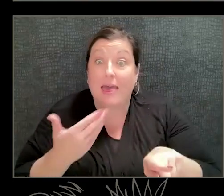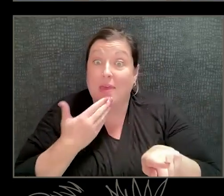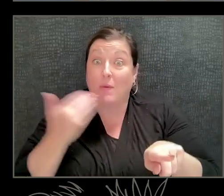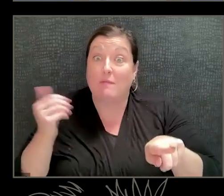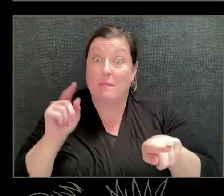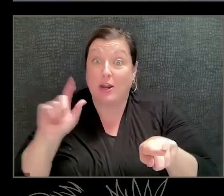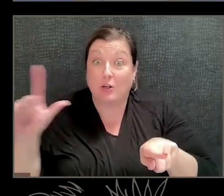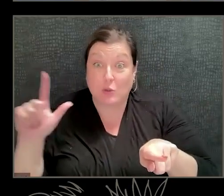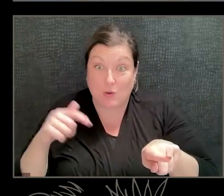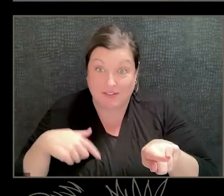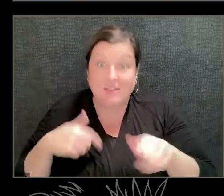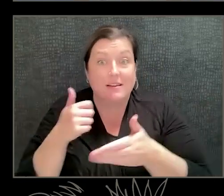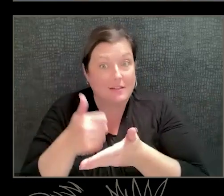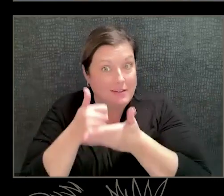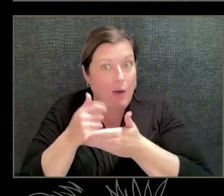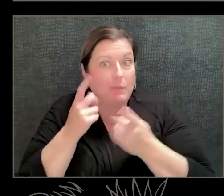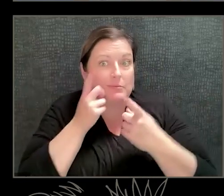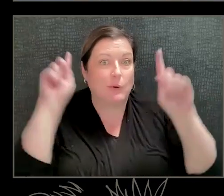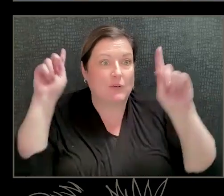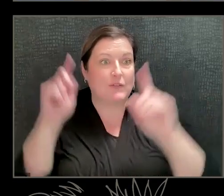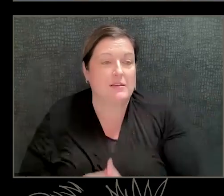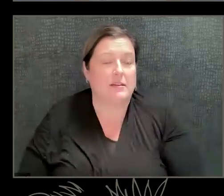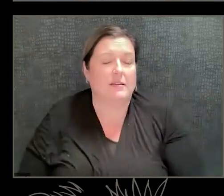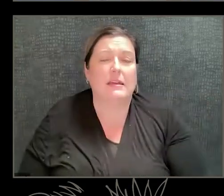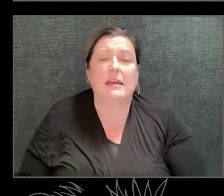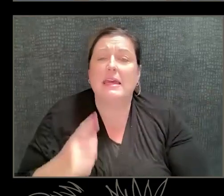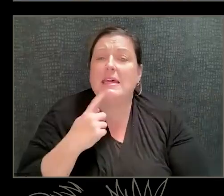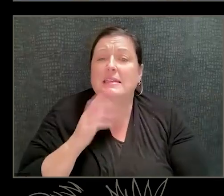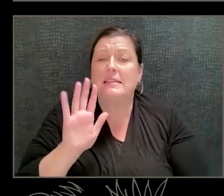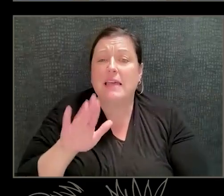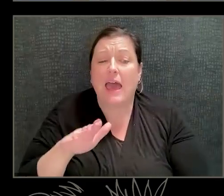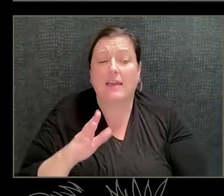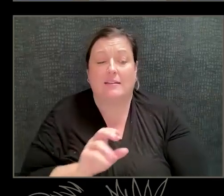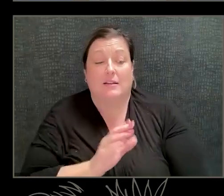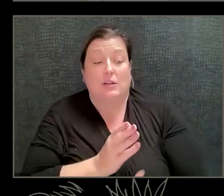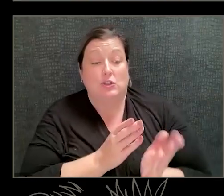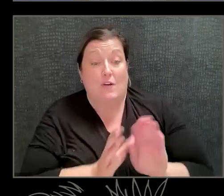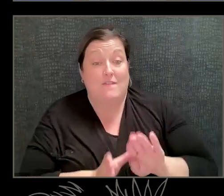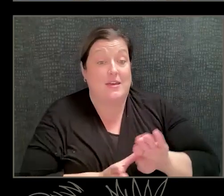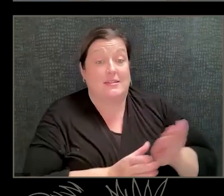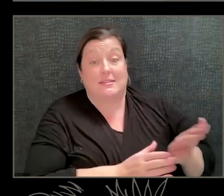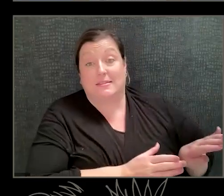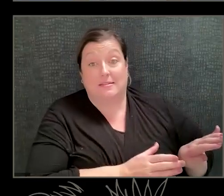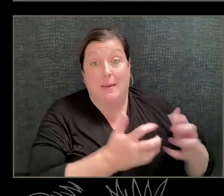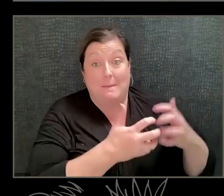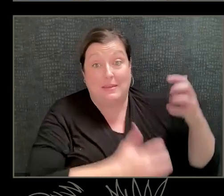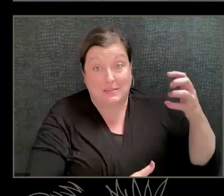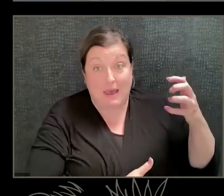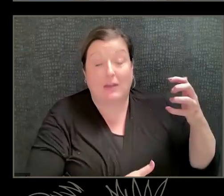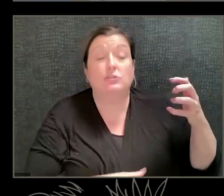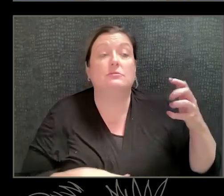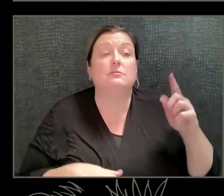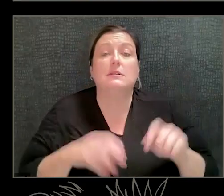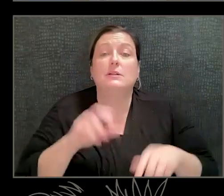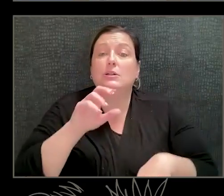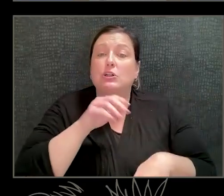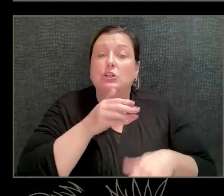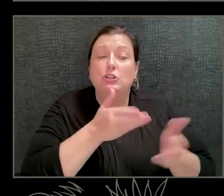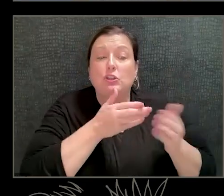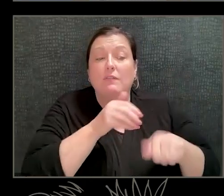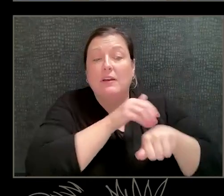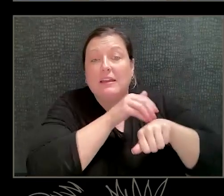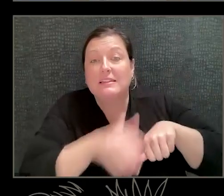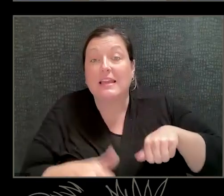tools to help us do that even more effectively. We said, we'll just sidestep the impedance mismatch, and we'll have the server just send down an empty shell